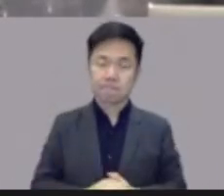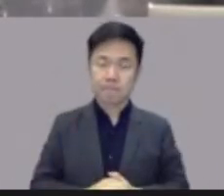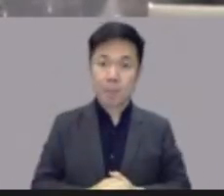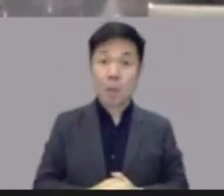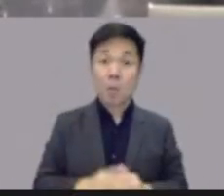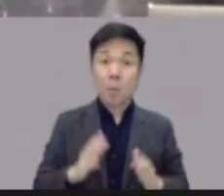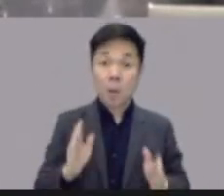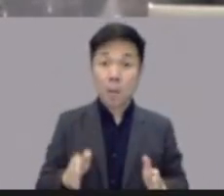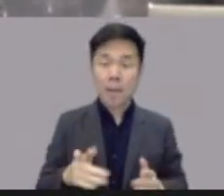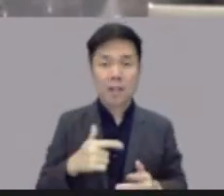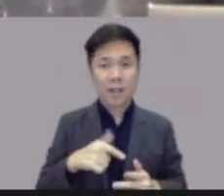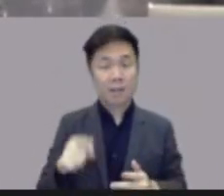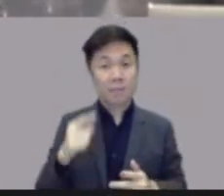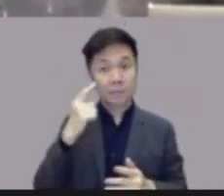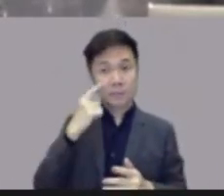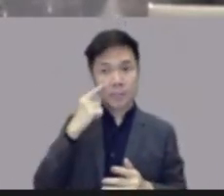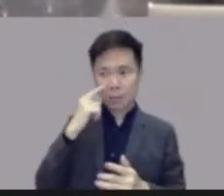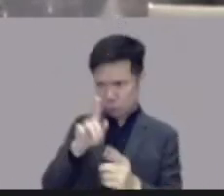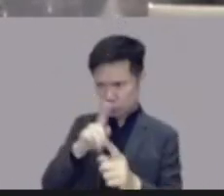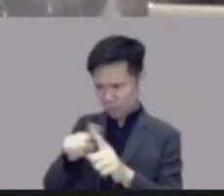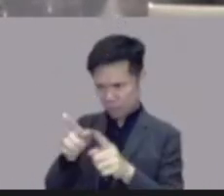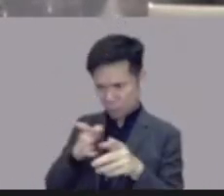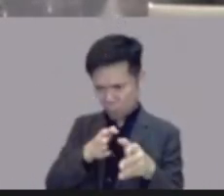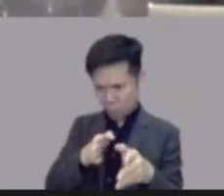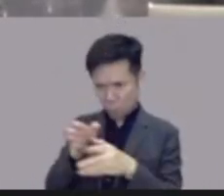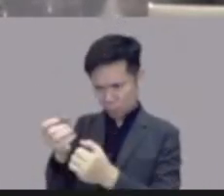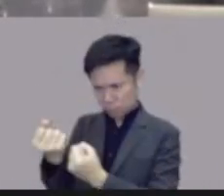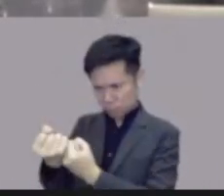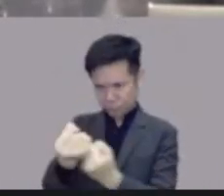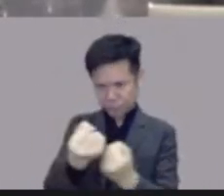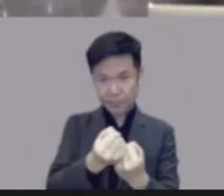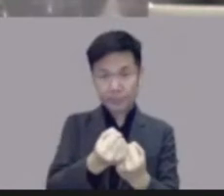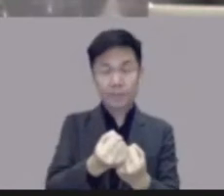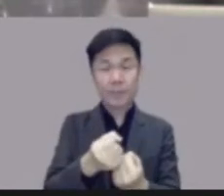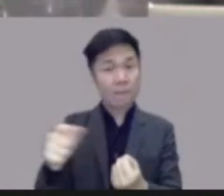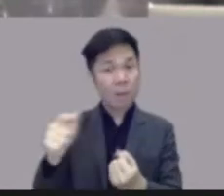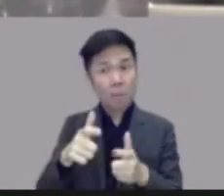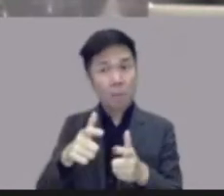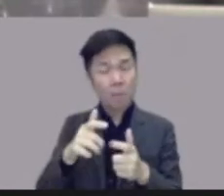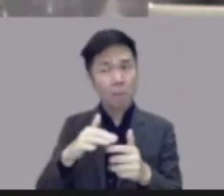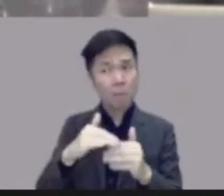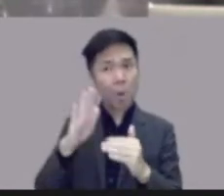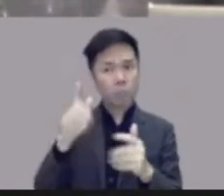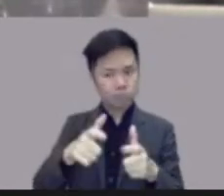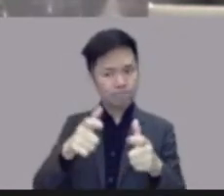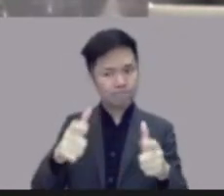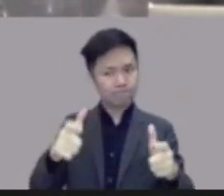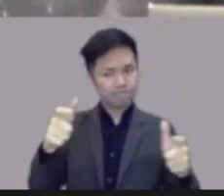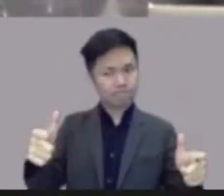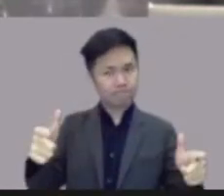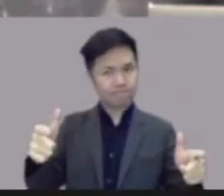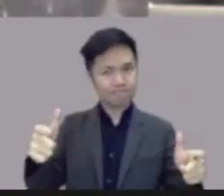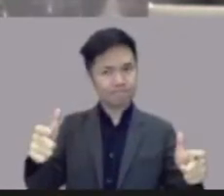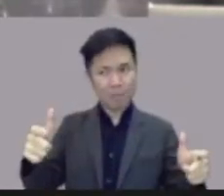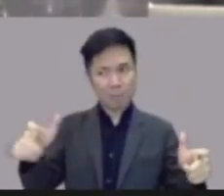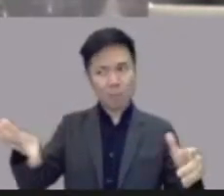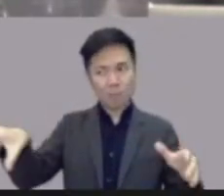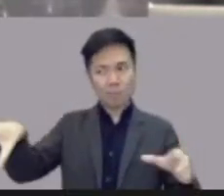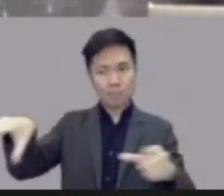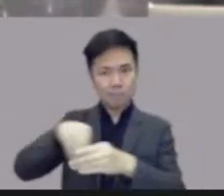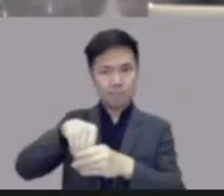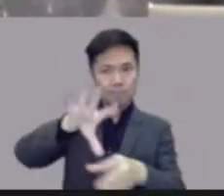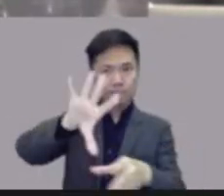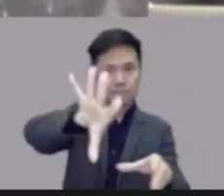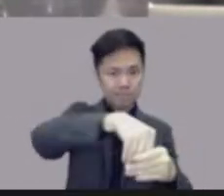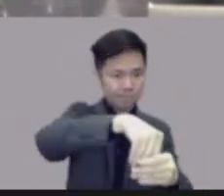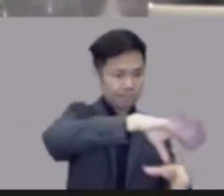flexible and practical approaches to strengthen and scale up sub-regional cooperation and lies